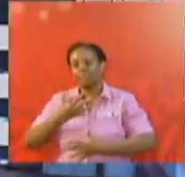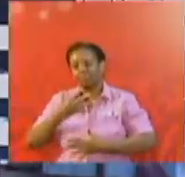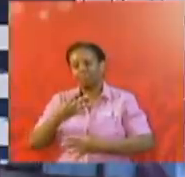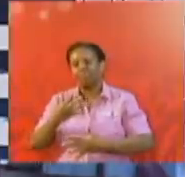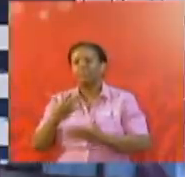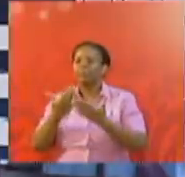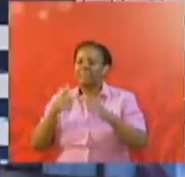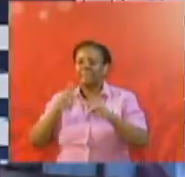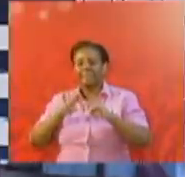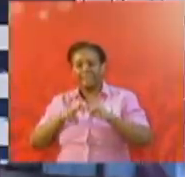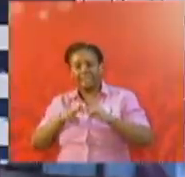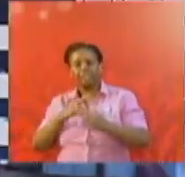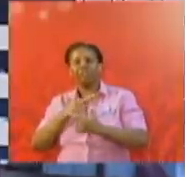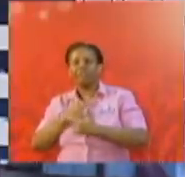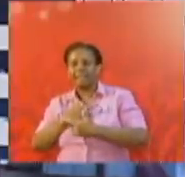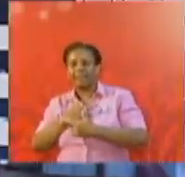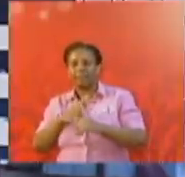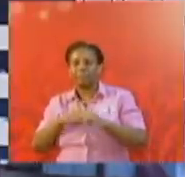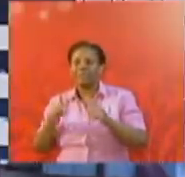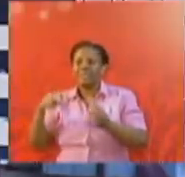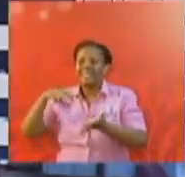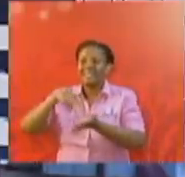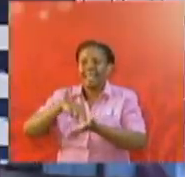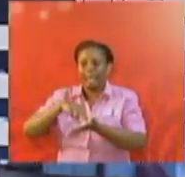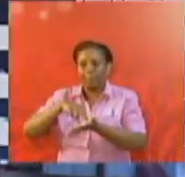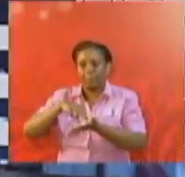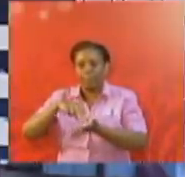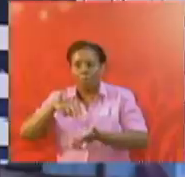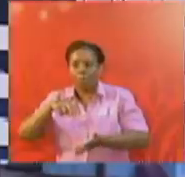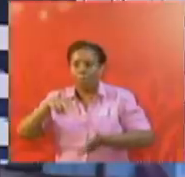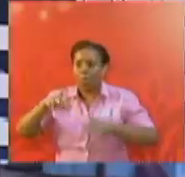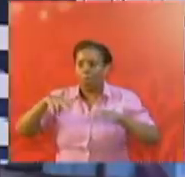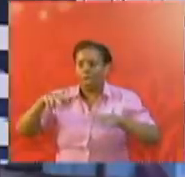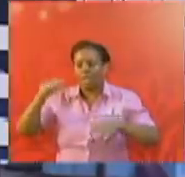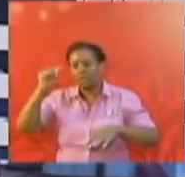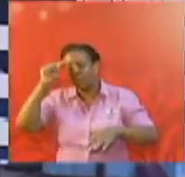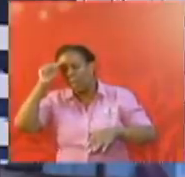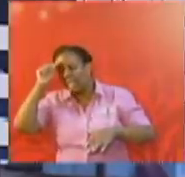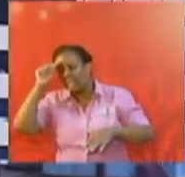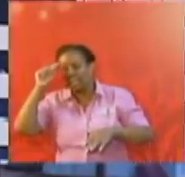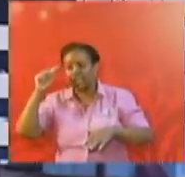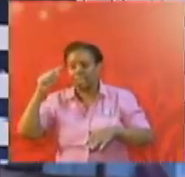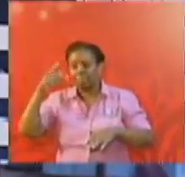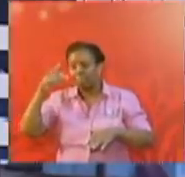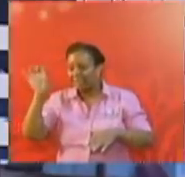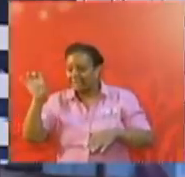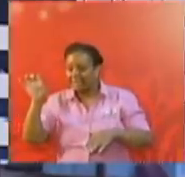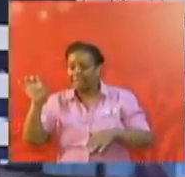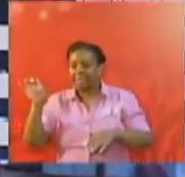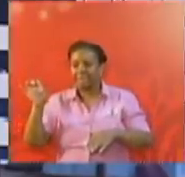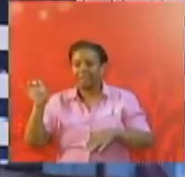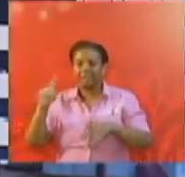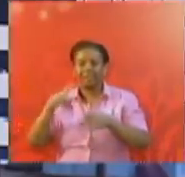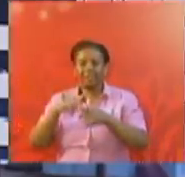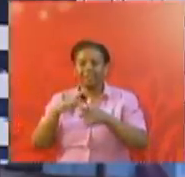heart rate is good. The moment you get up to go, as it were, to walk to the toilet, just to the bathroom, you find yourself